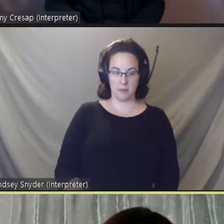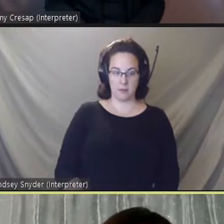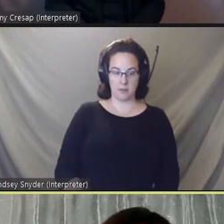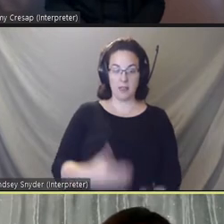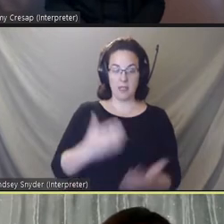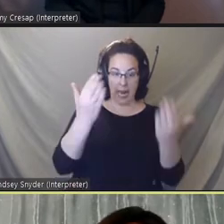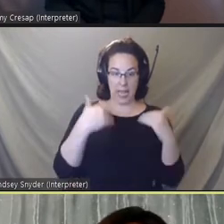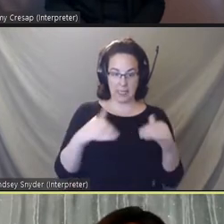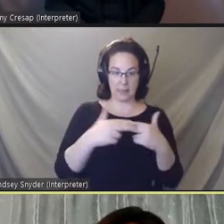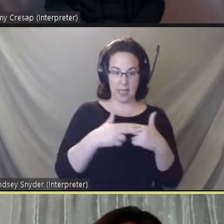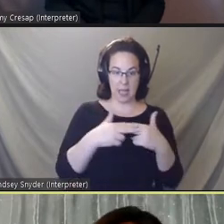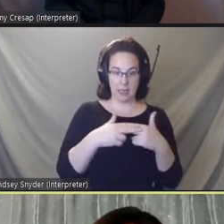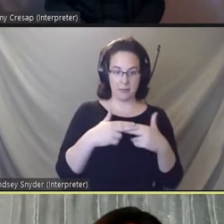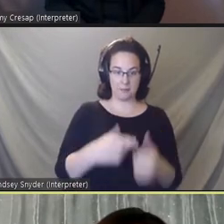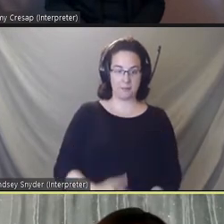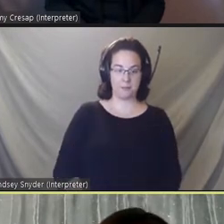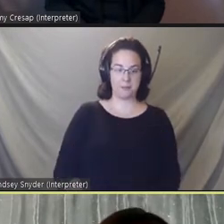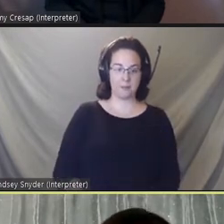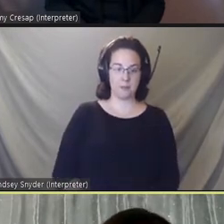Next slide.